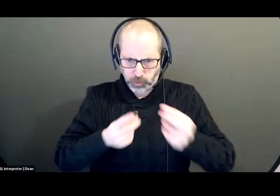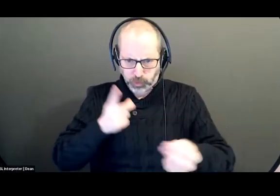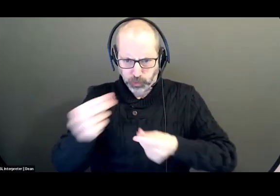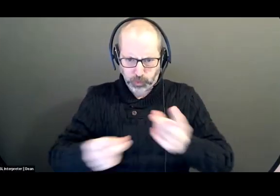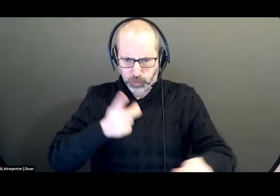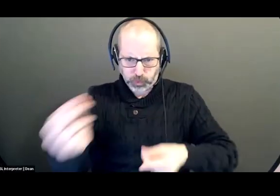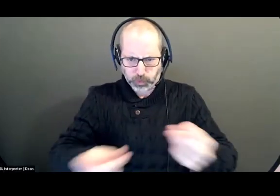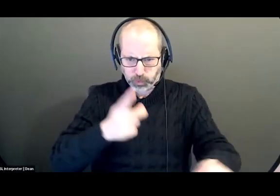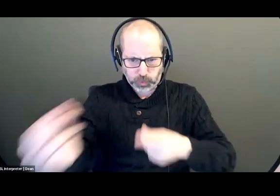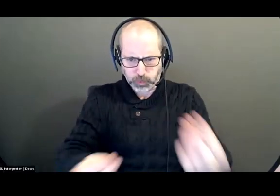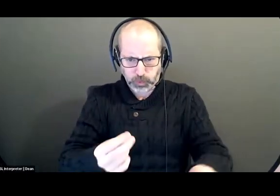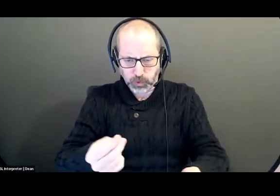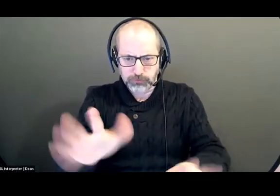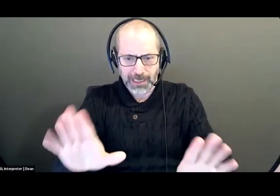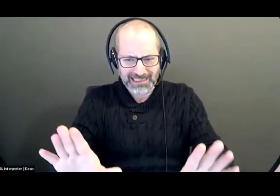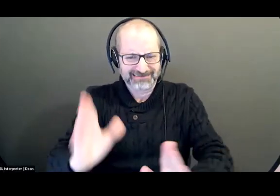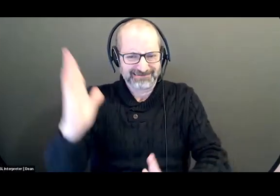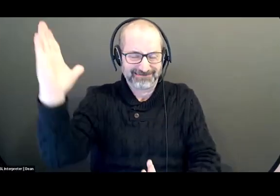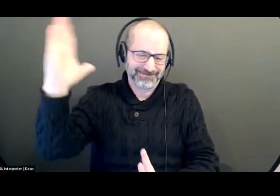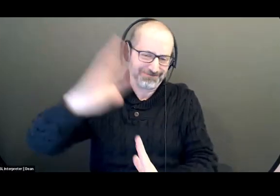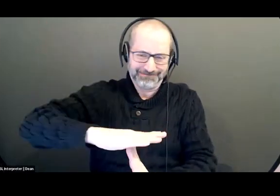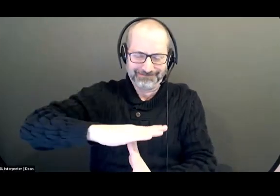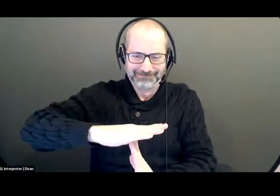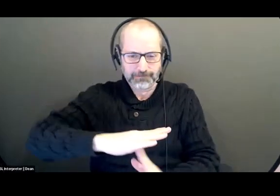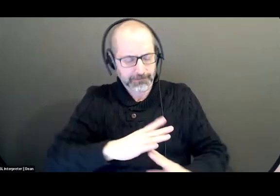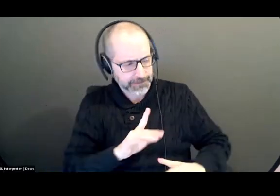But for me, that example